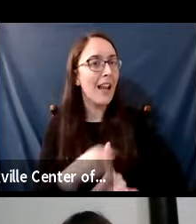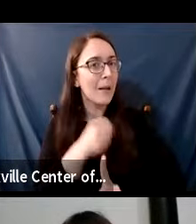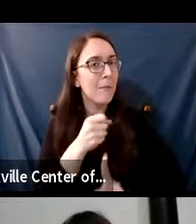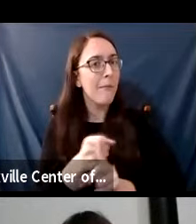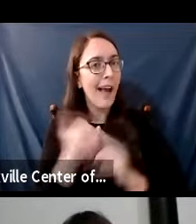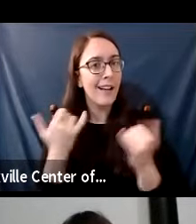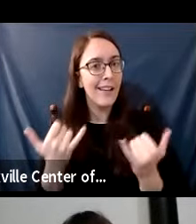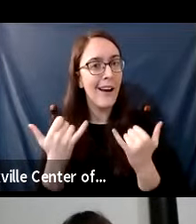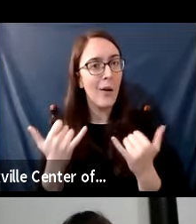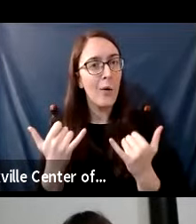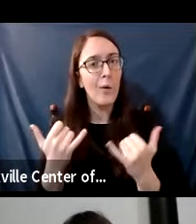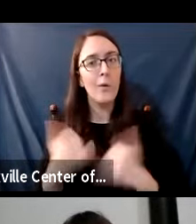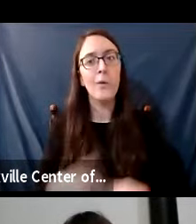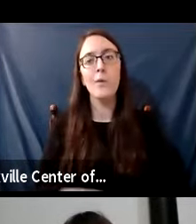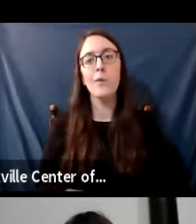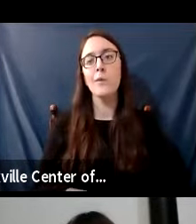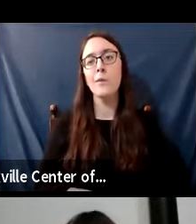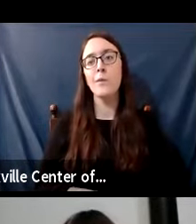also have seen a